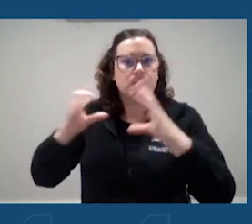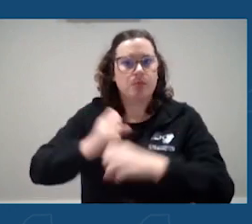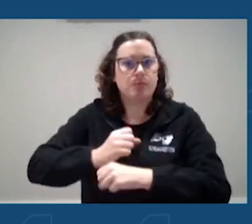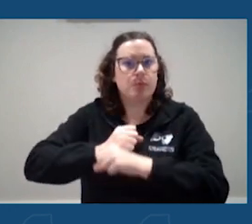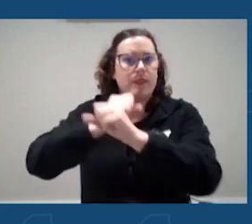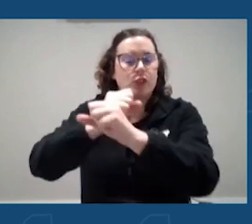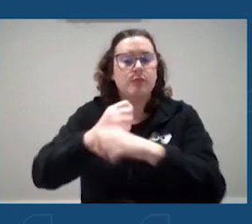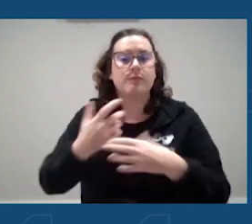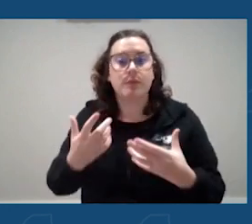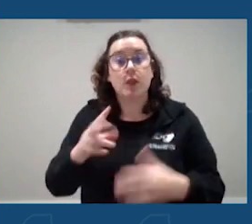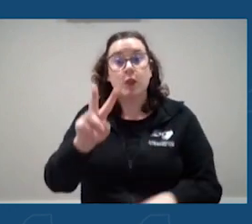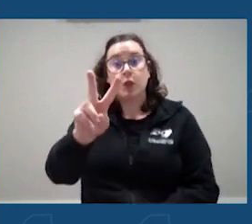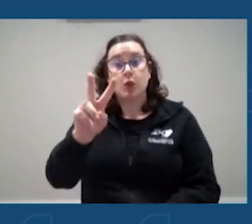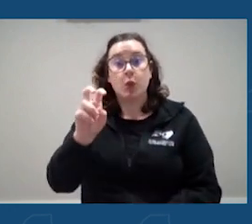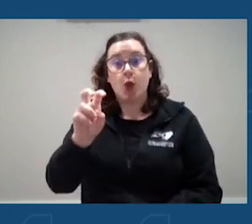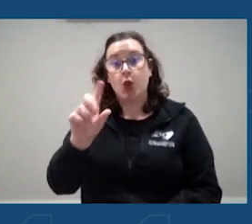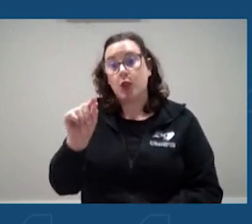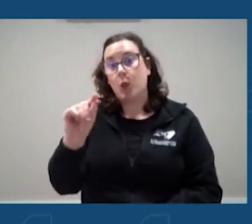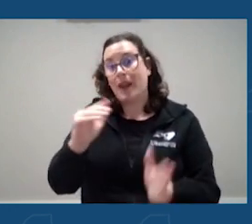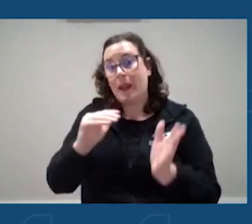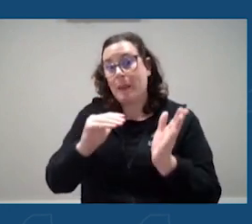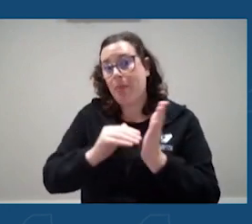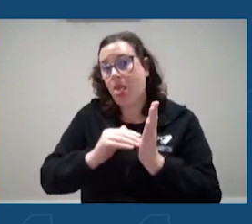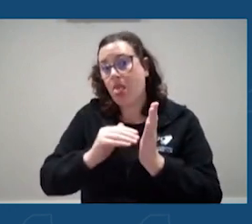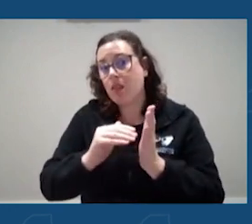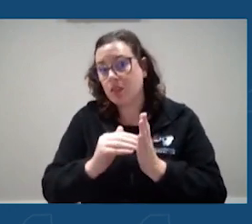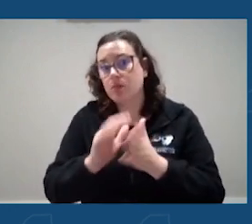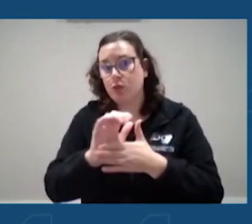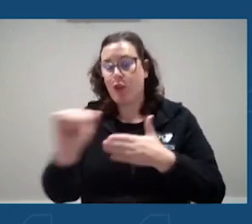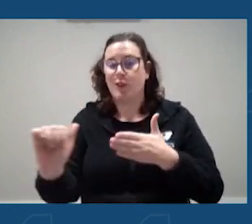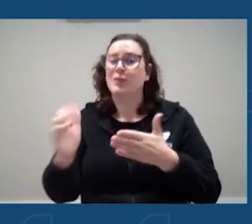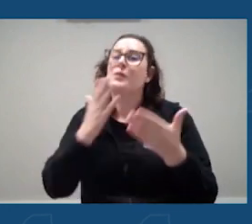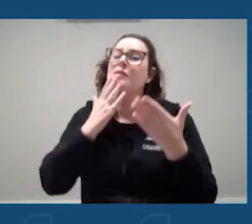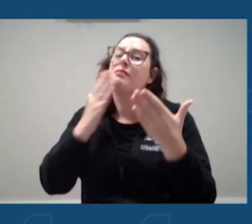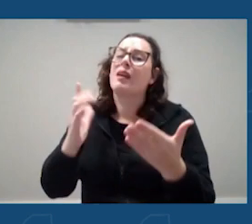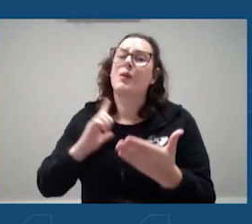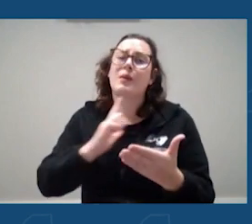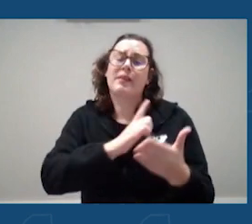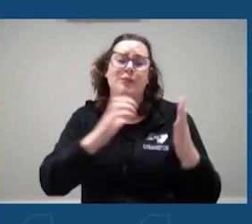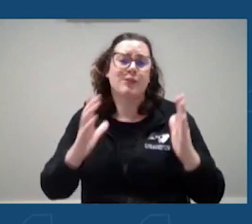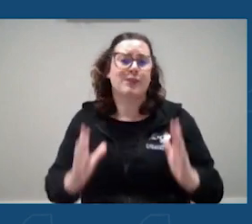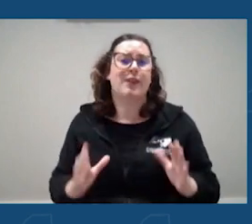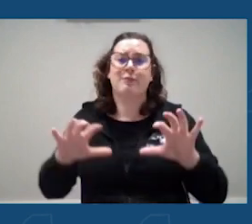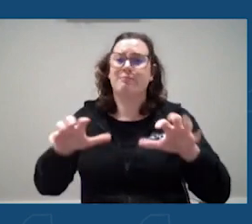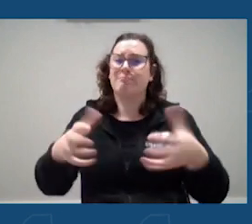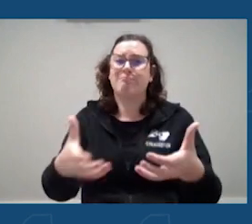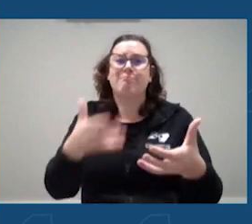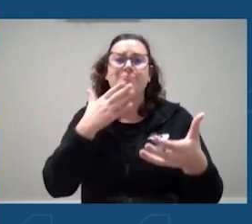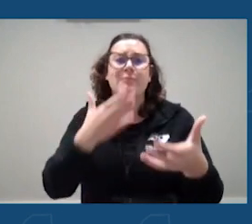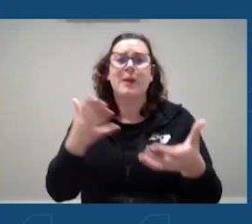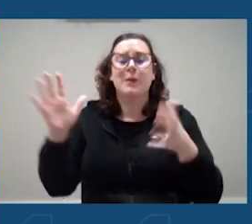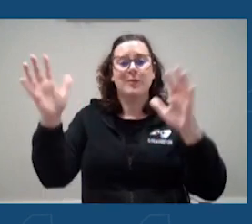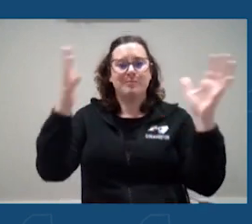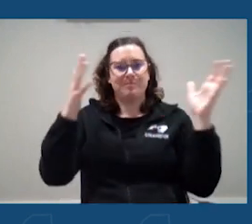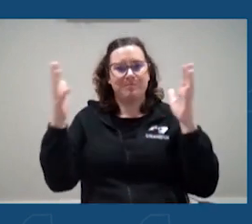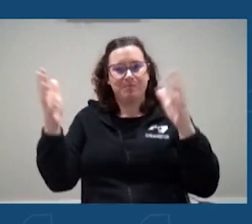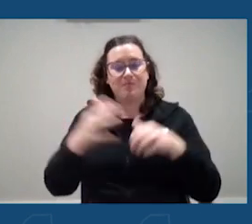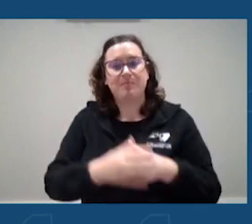$220 million is what we now put, and I thank the legislators for their support. And